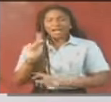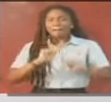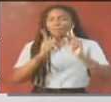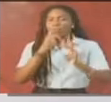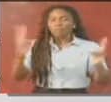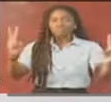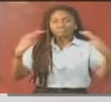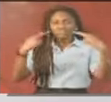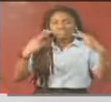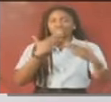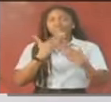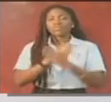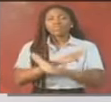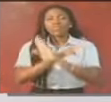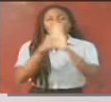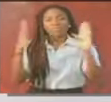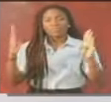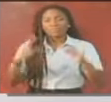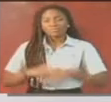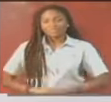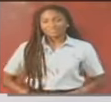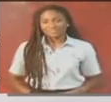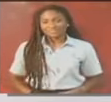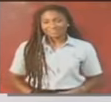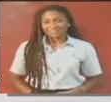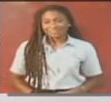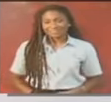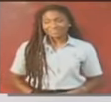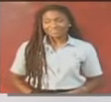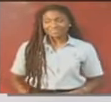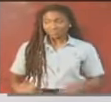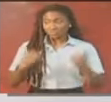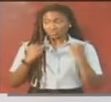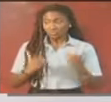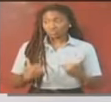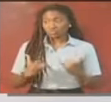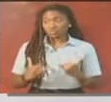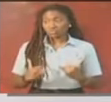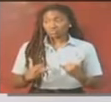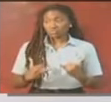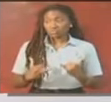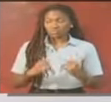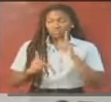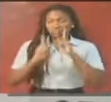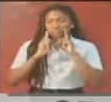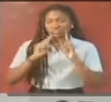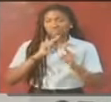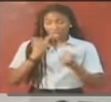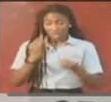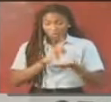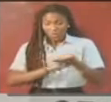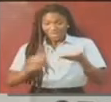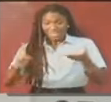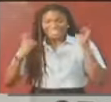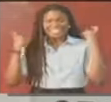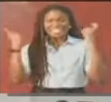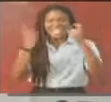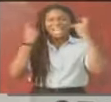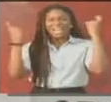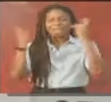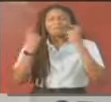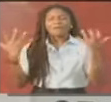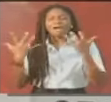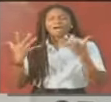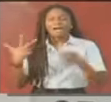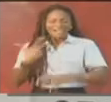public. We are now in the midst of Vaccination Week of the Americas. This year, it is being celebrated during the period